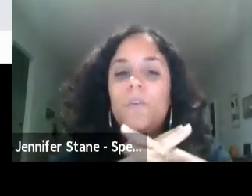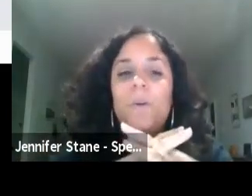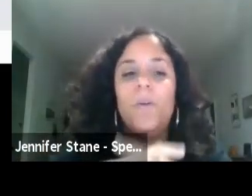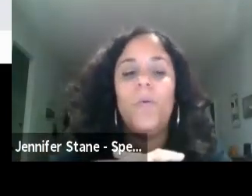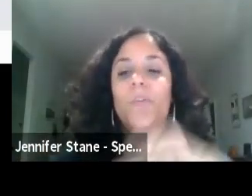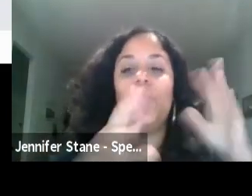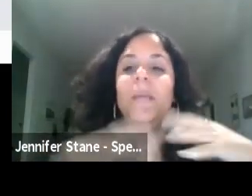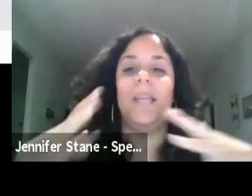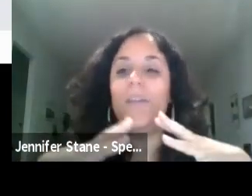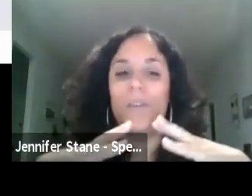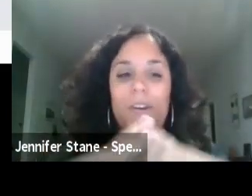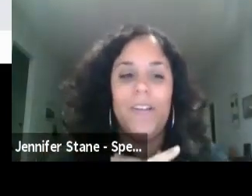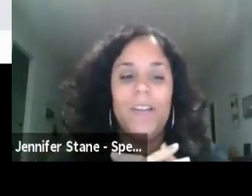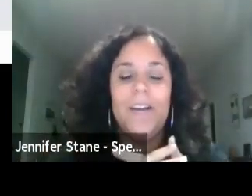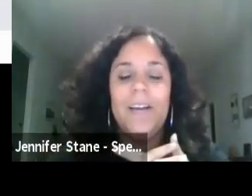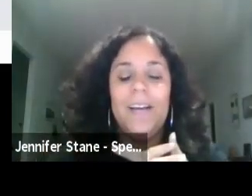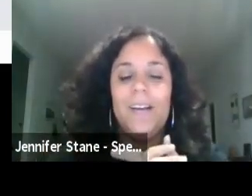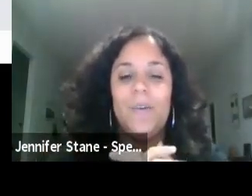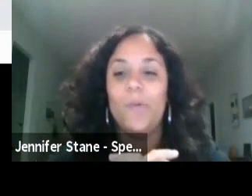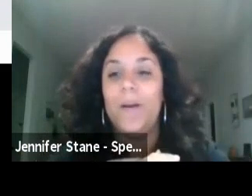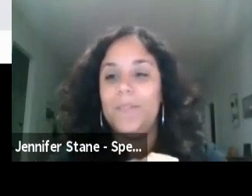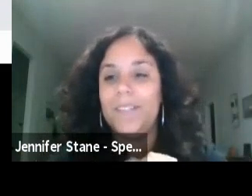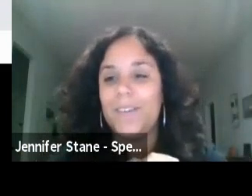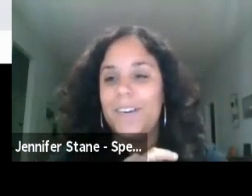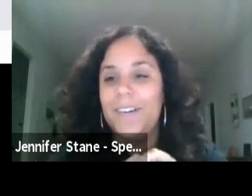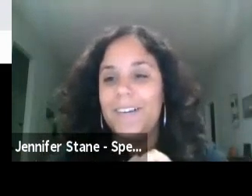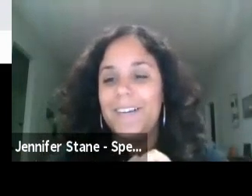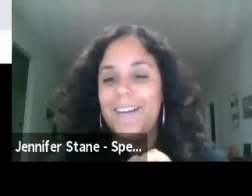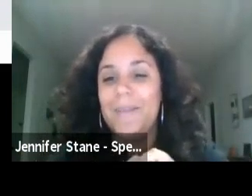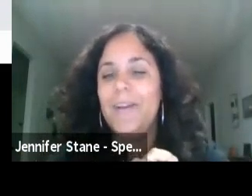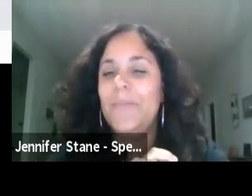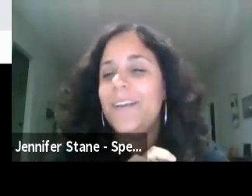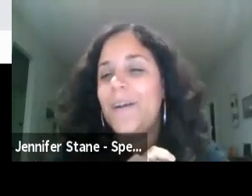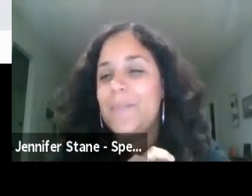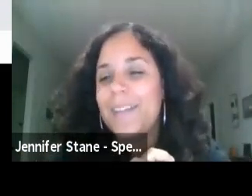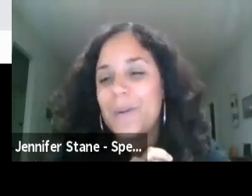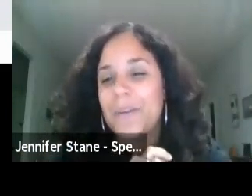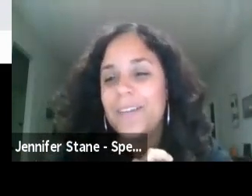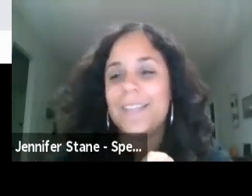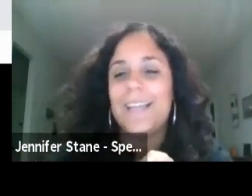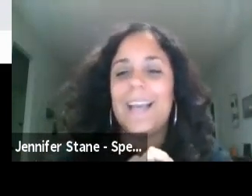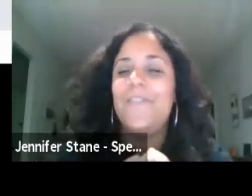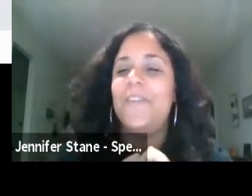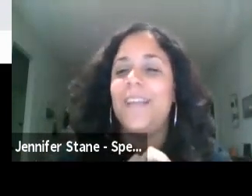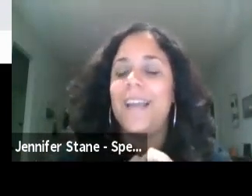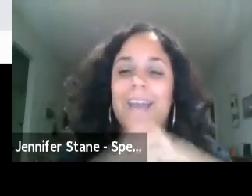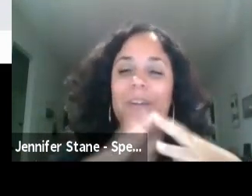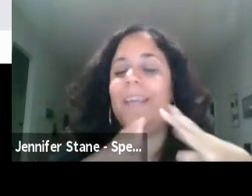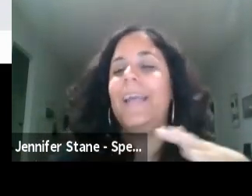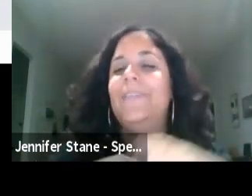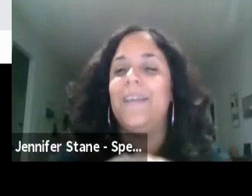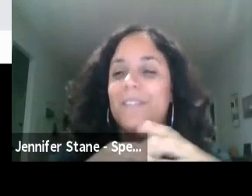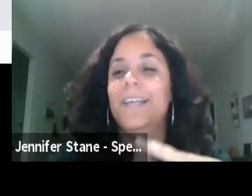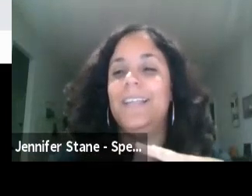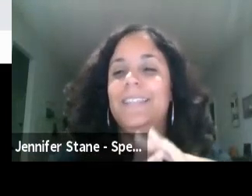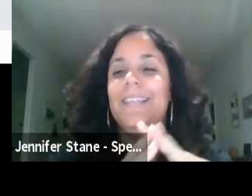of you who knew me in other realms, or I don't want to call them past careers because I kind of feel like